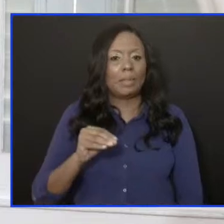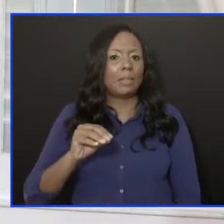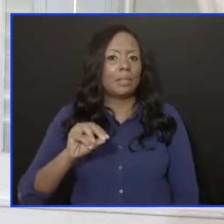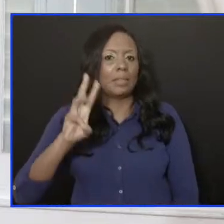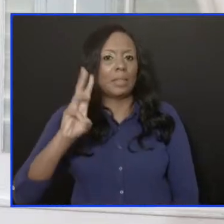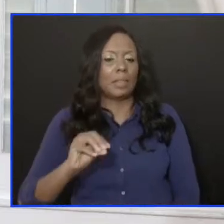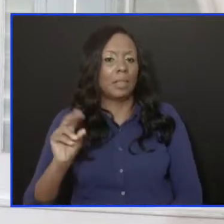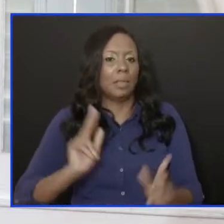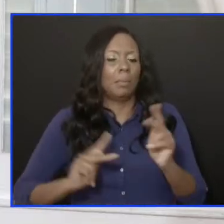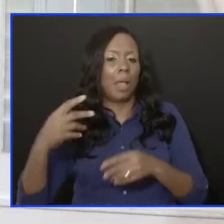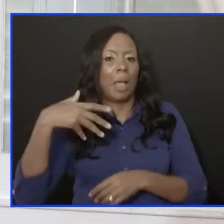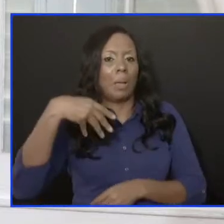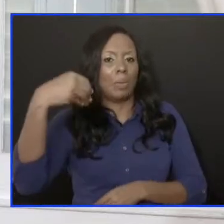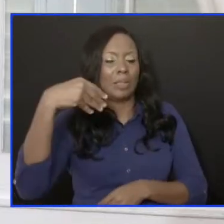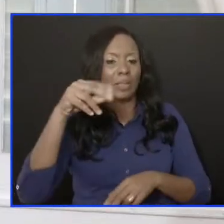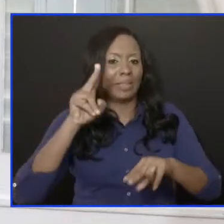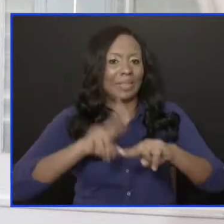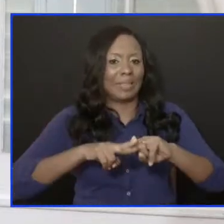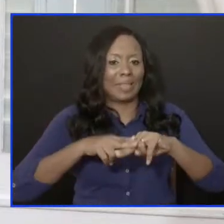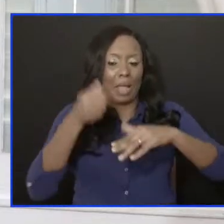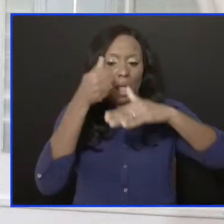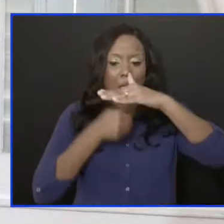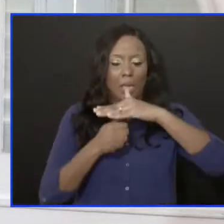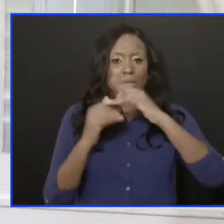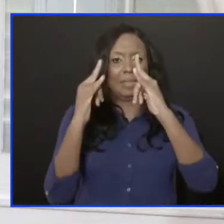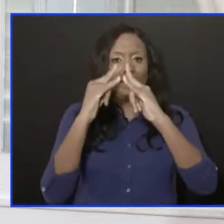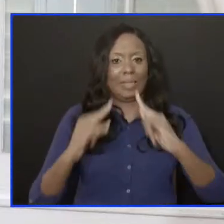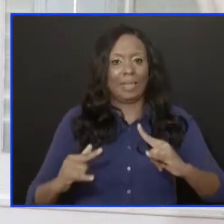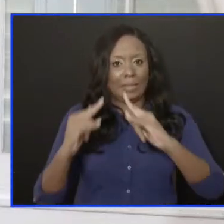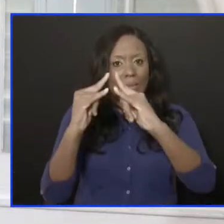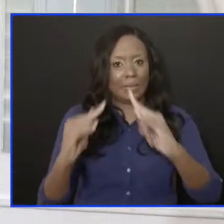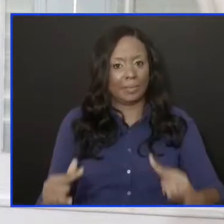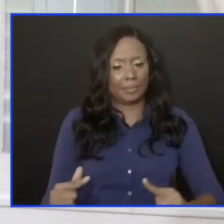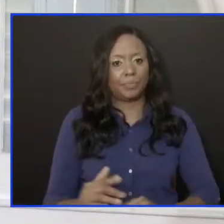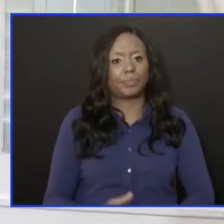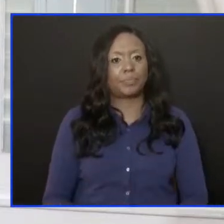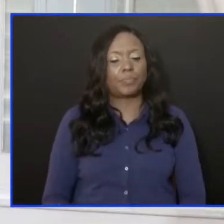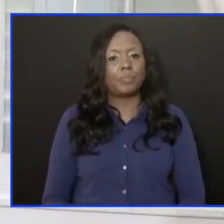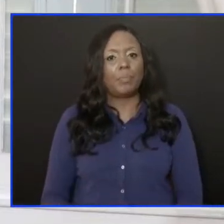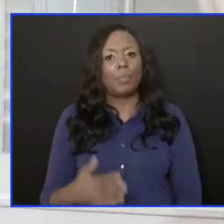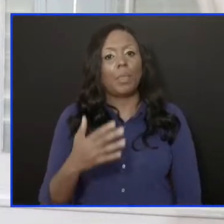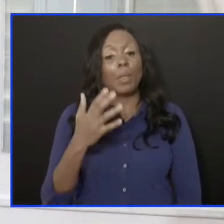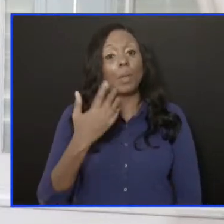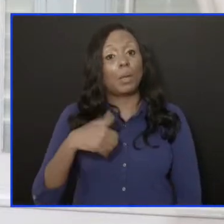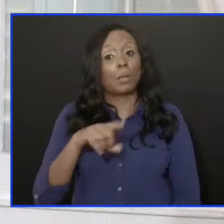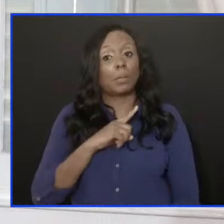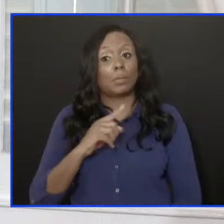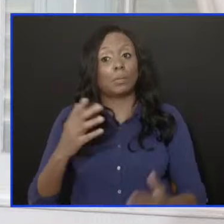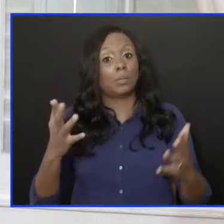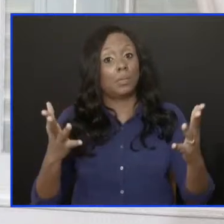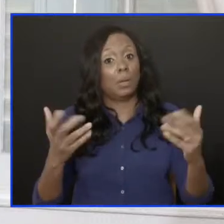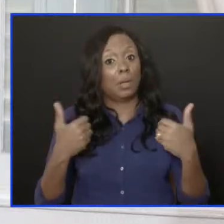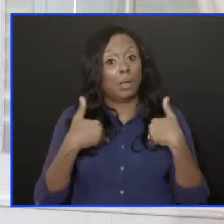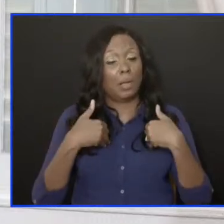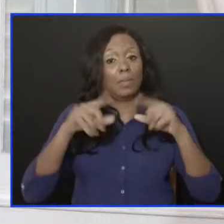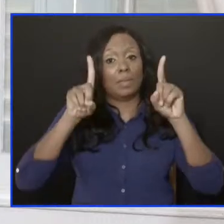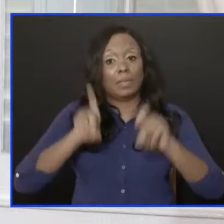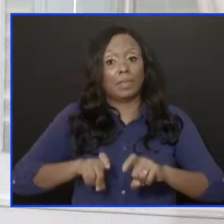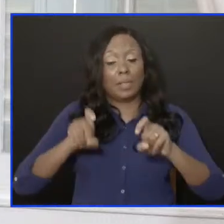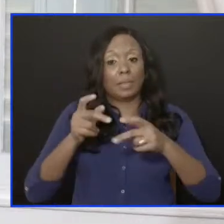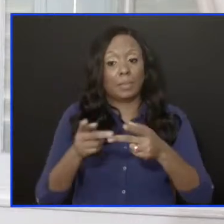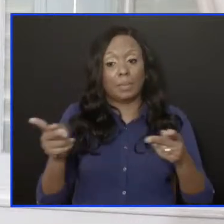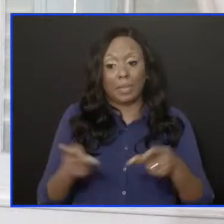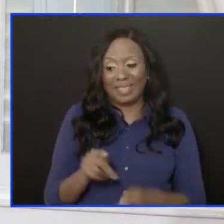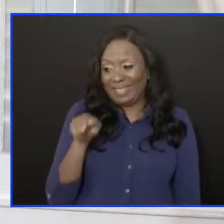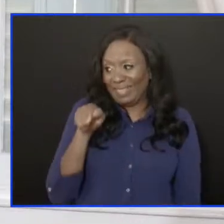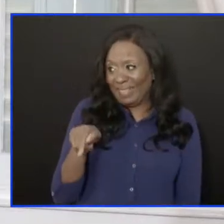tents outside of the facility. And the rationale for locating the testing site there really is to take some of the pressure